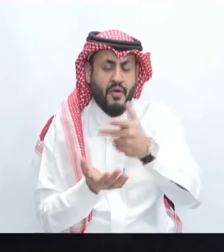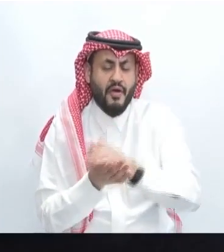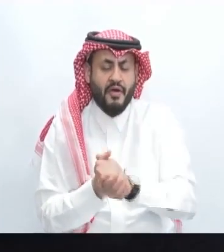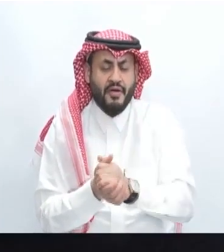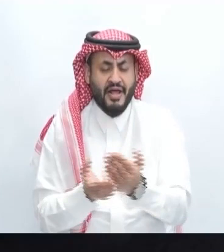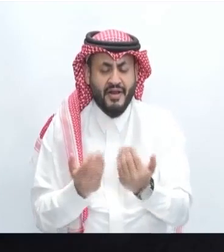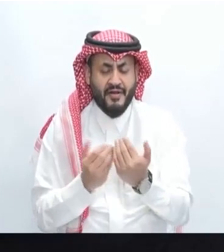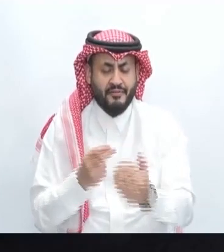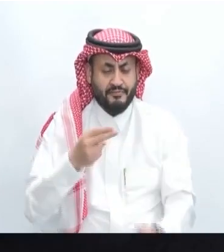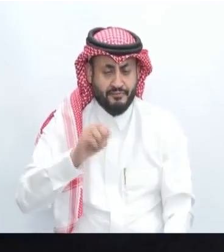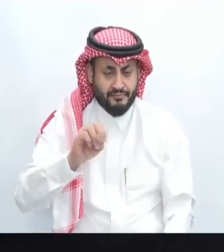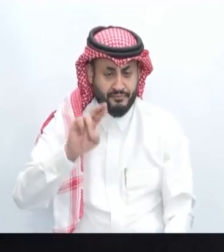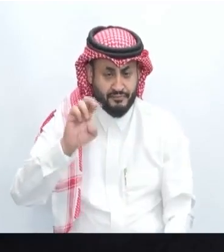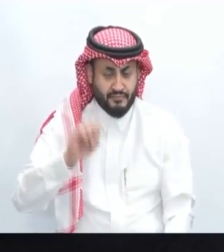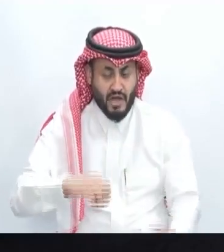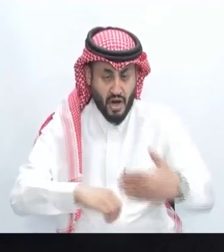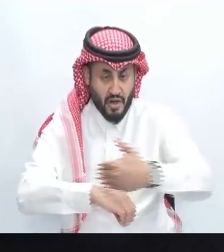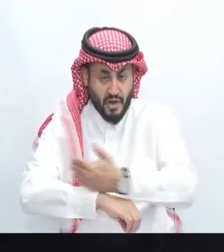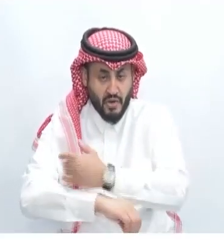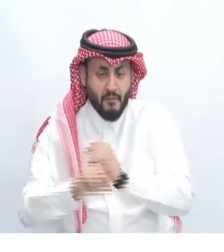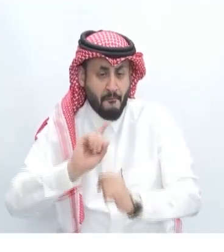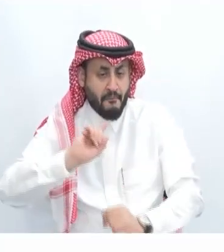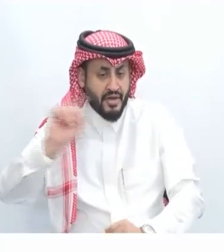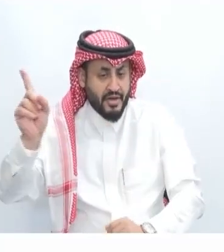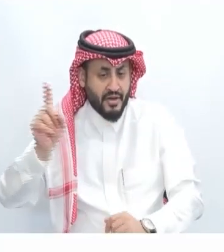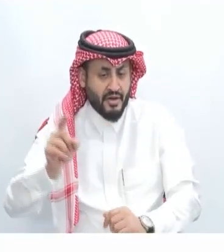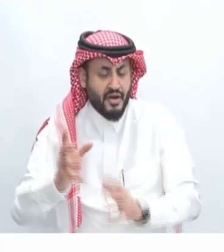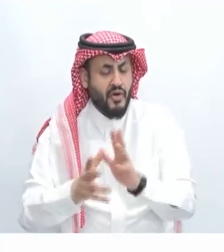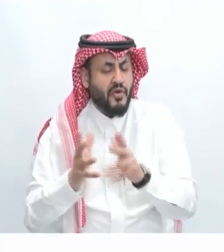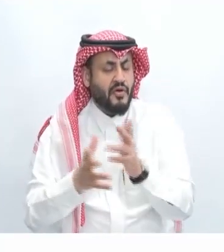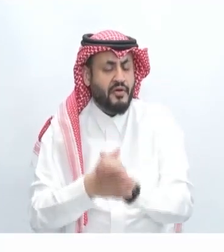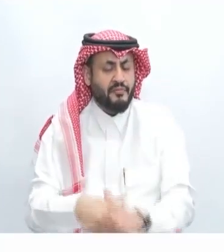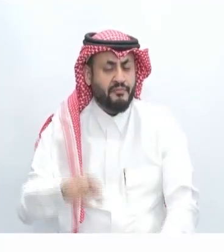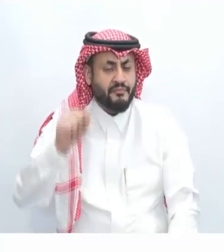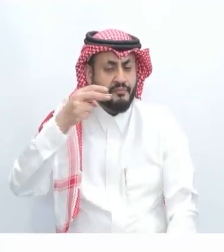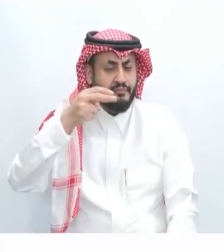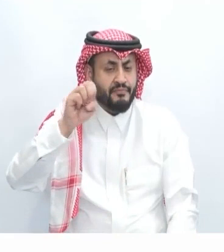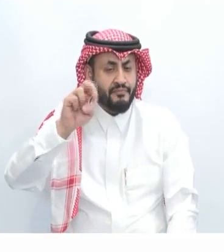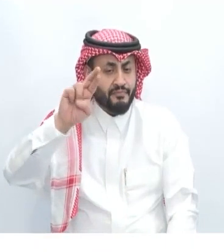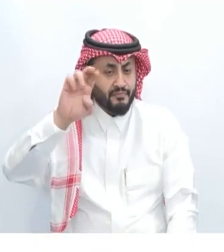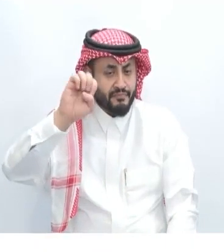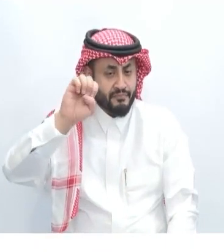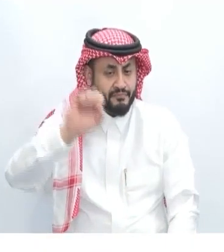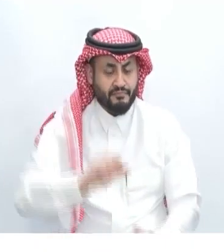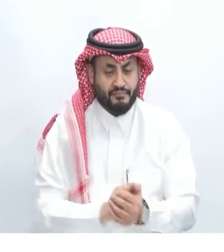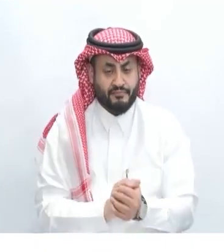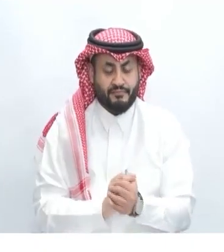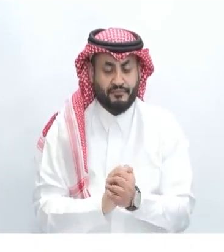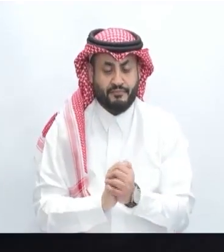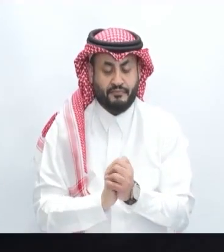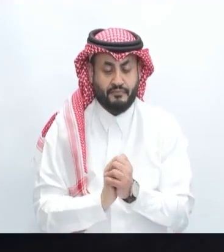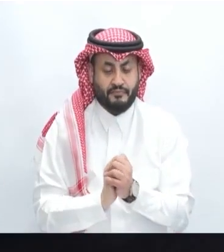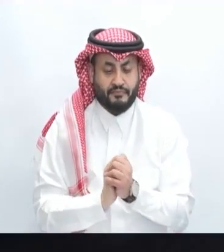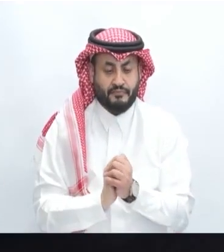something is very far, we would say, "It's over there, it's over there."